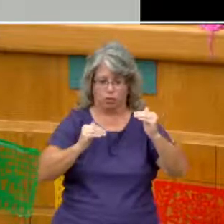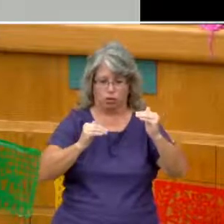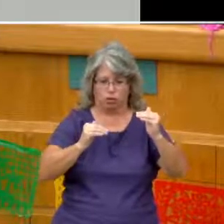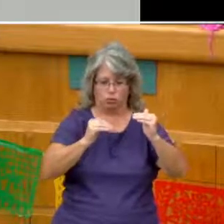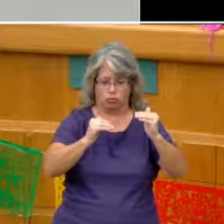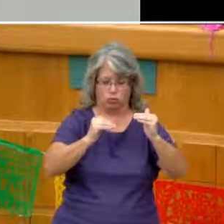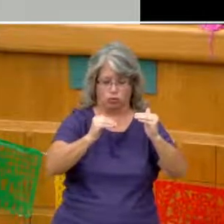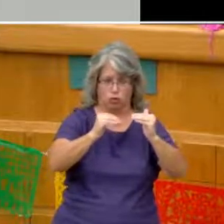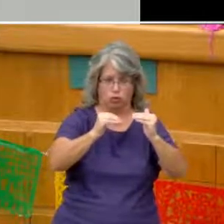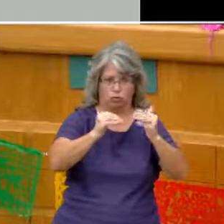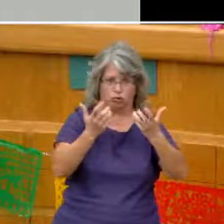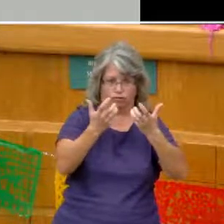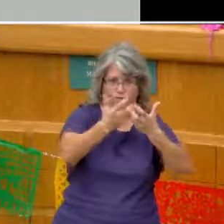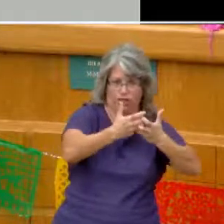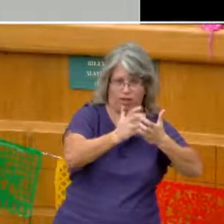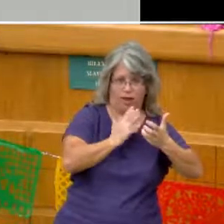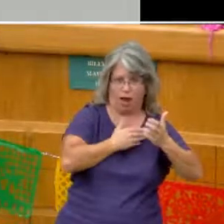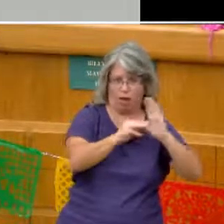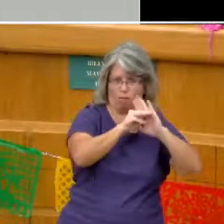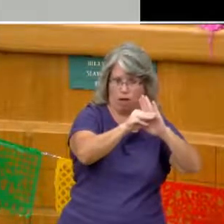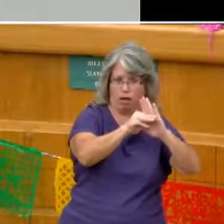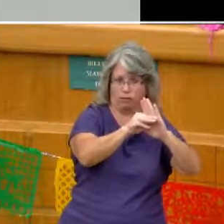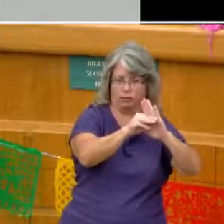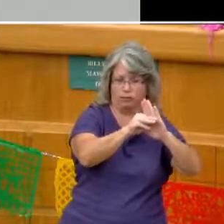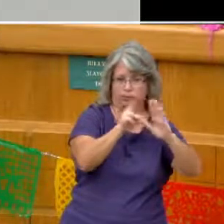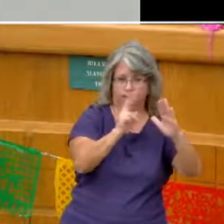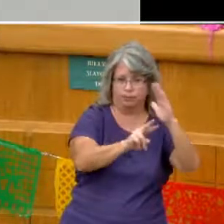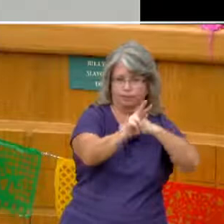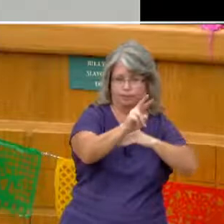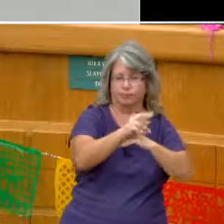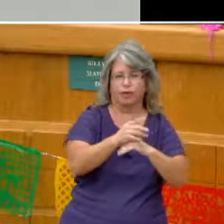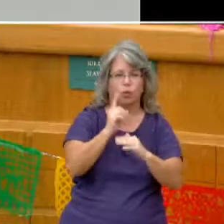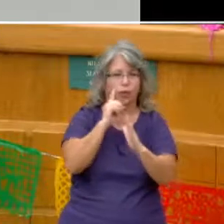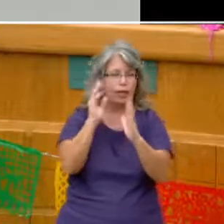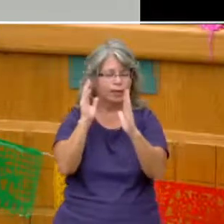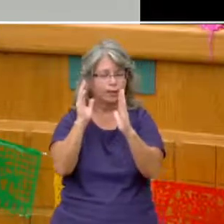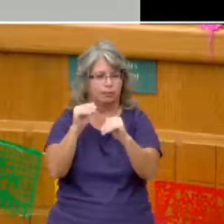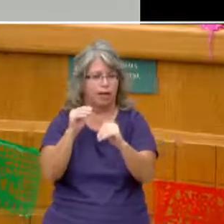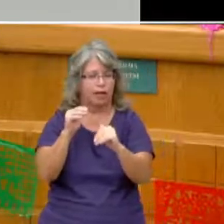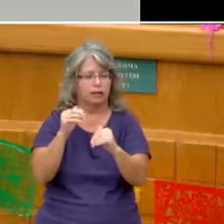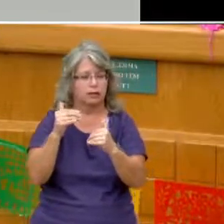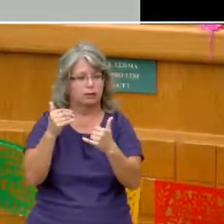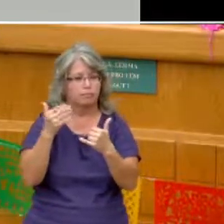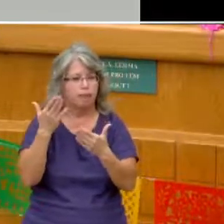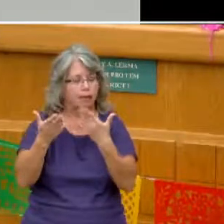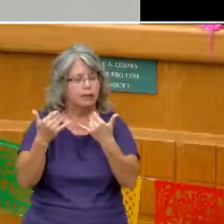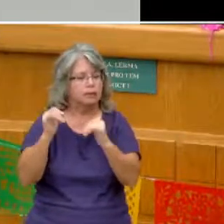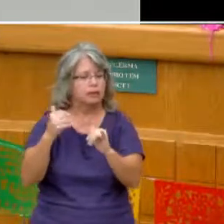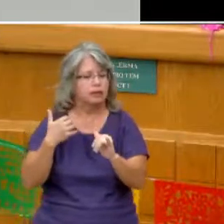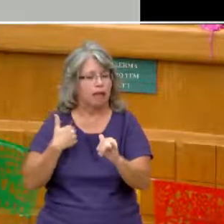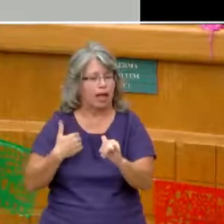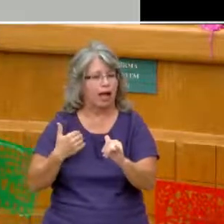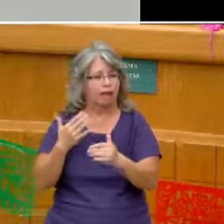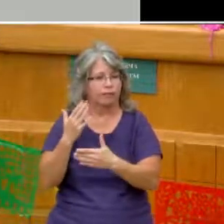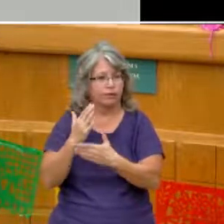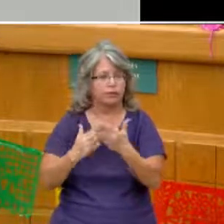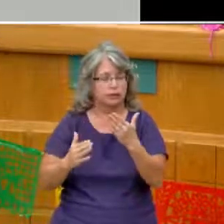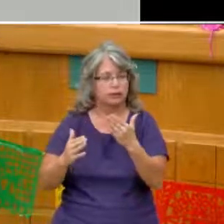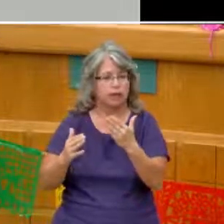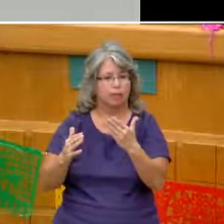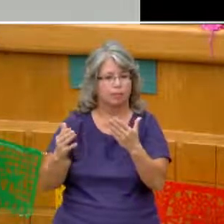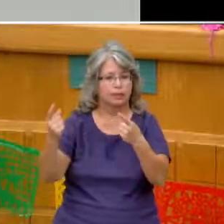we projected. And so we expect that there could be a couple more days that go above, or a couple more data points that go above 100